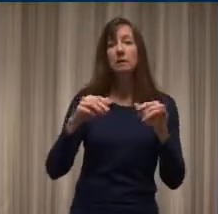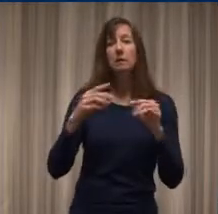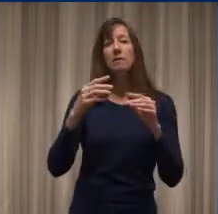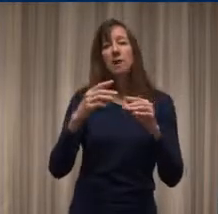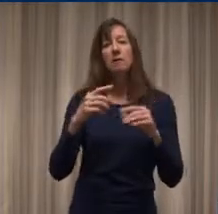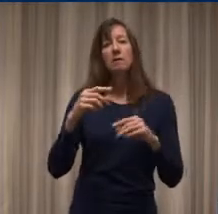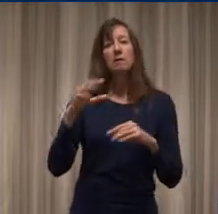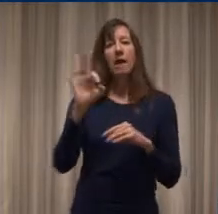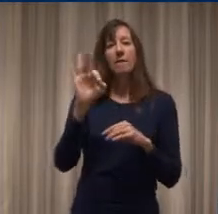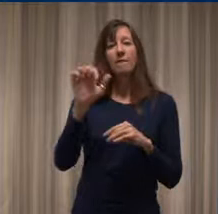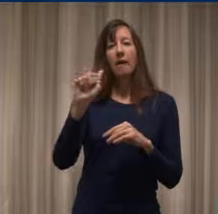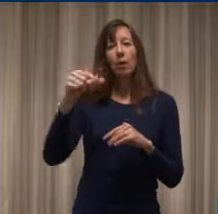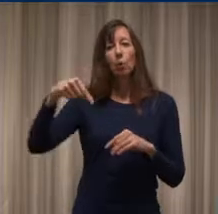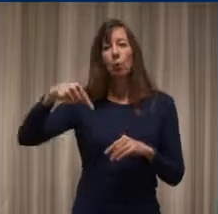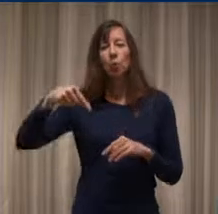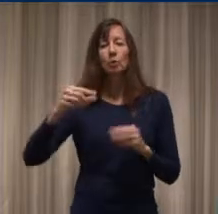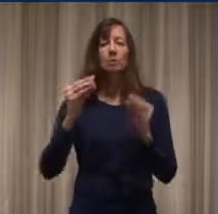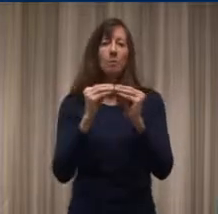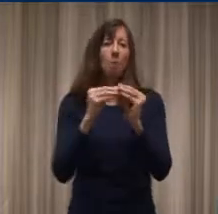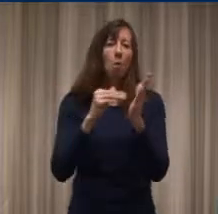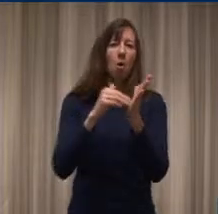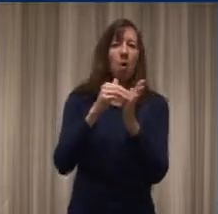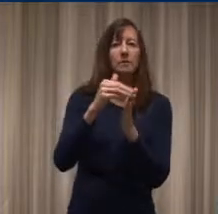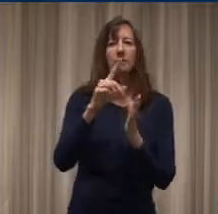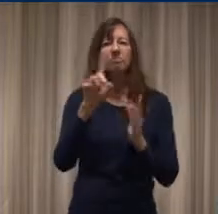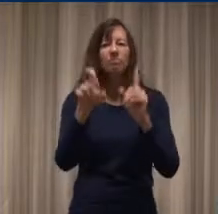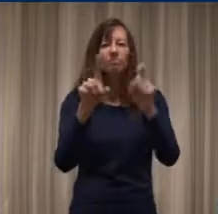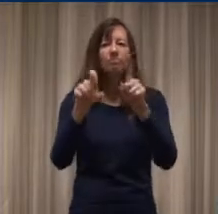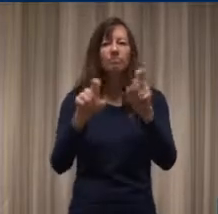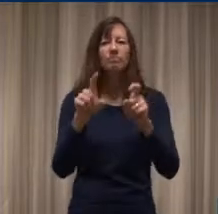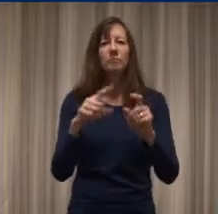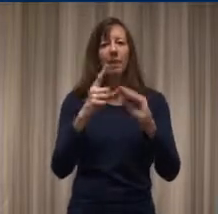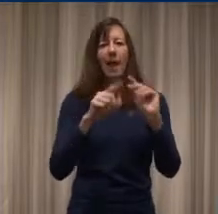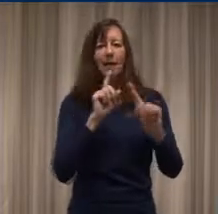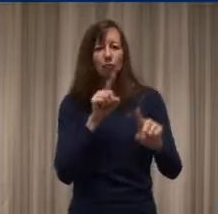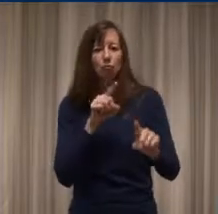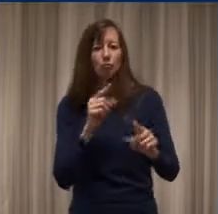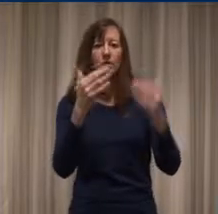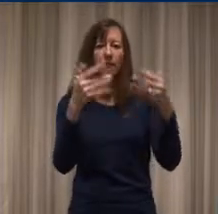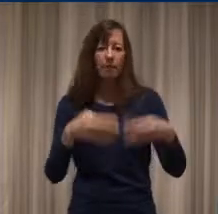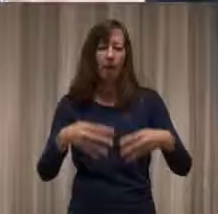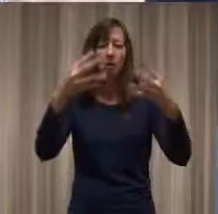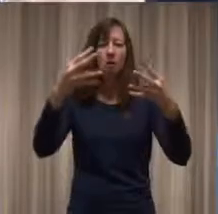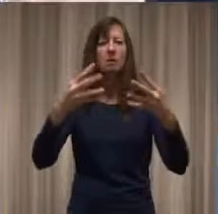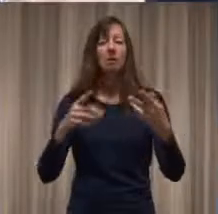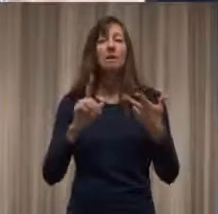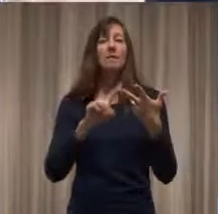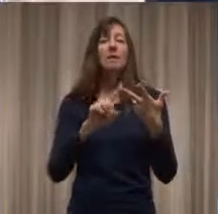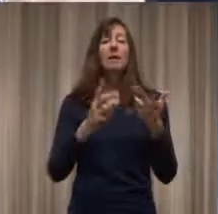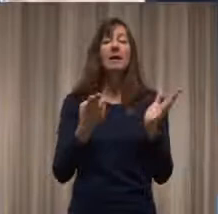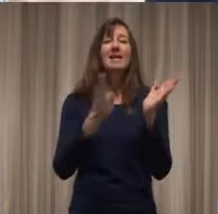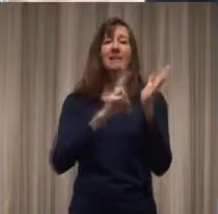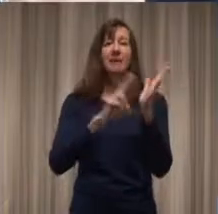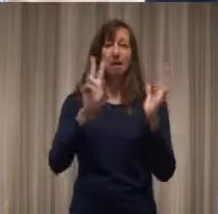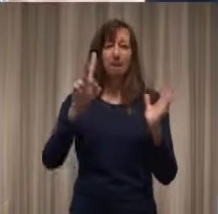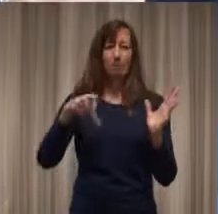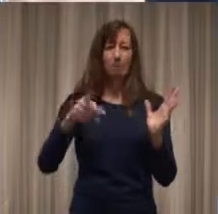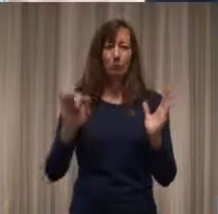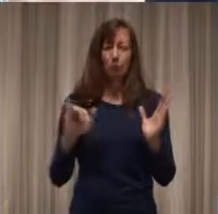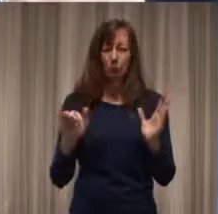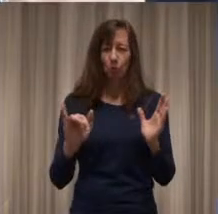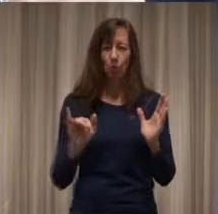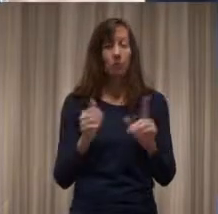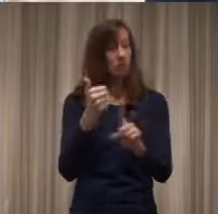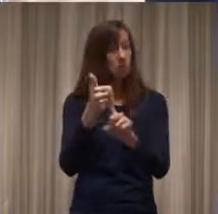can sign up. As I said, about 14,000 plus have done that so far. And what you're signing up for, you are